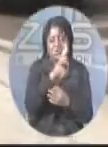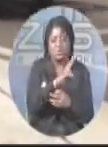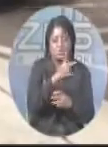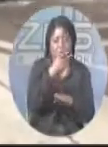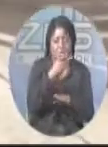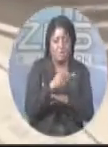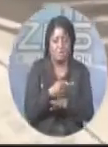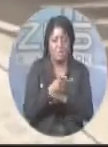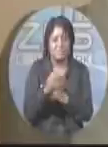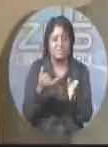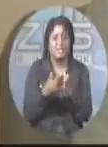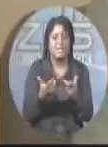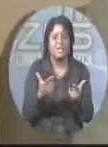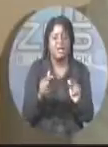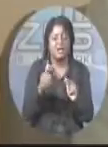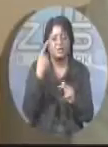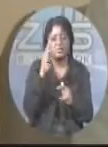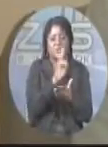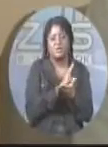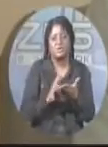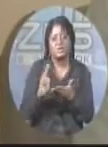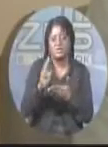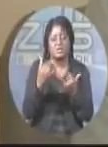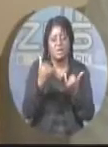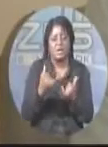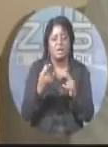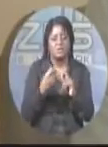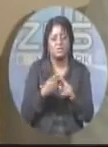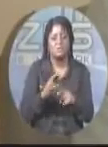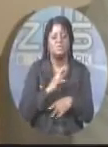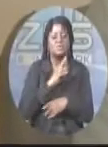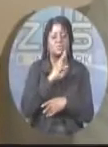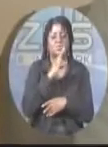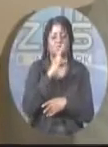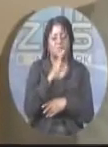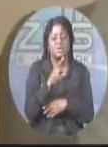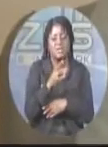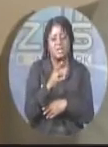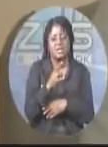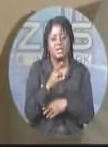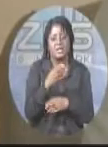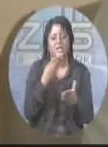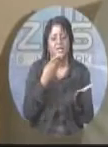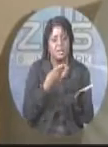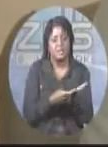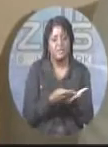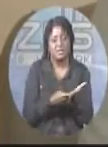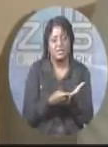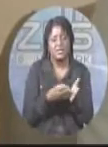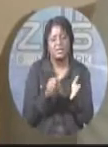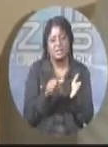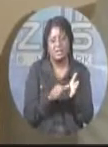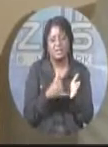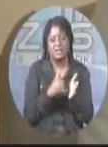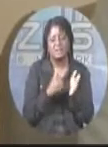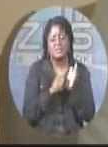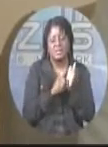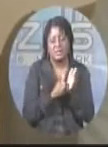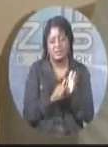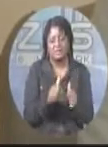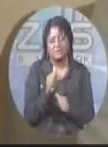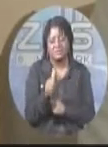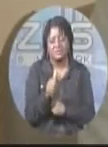Commons, it allows for the university now to really, as it were, validate itself as it has